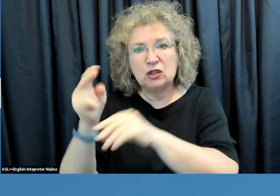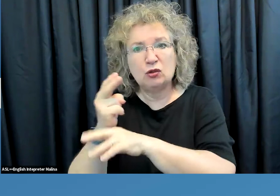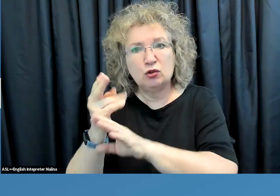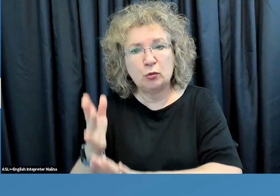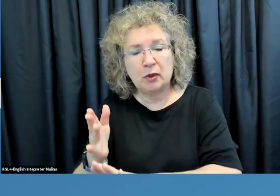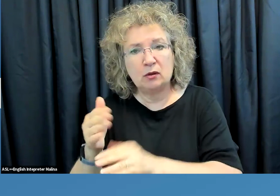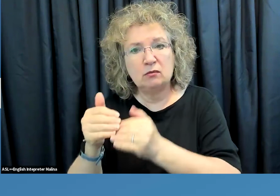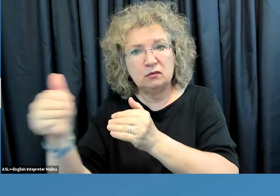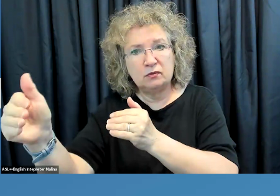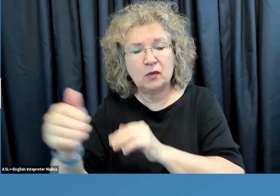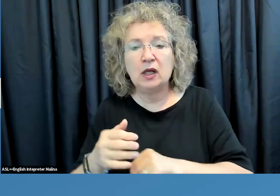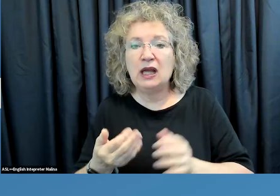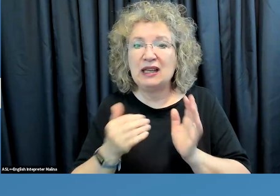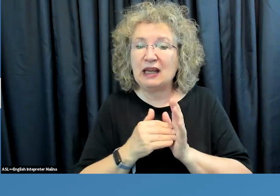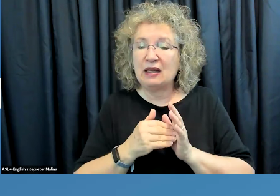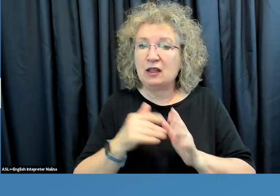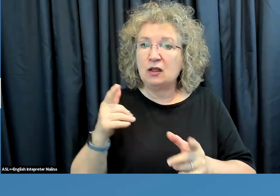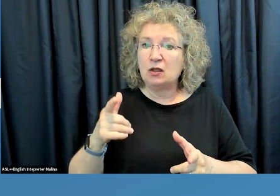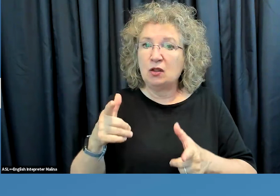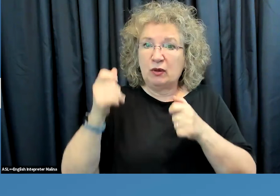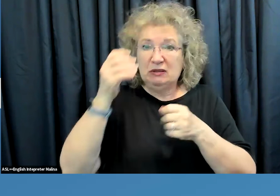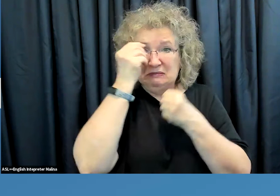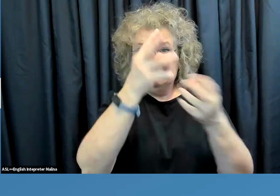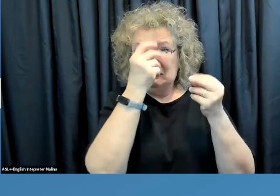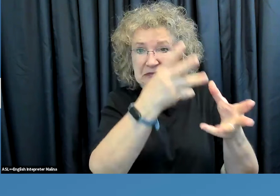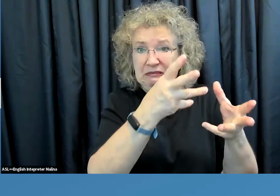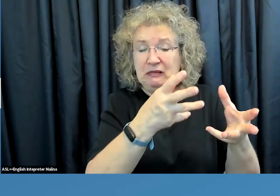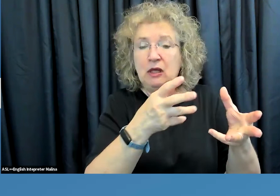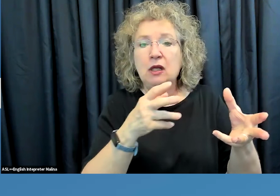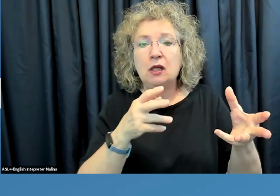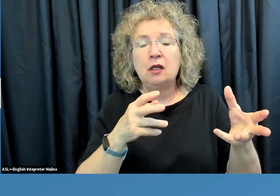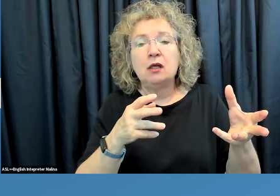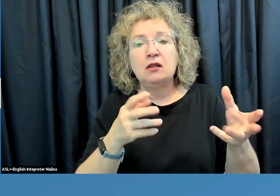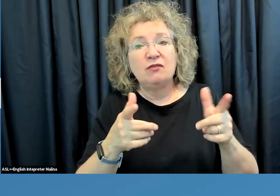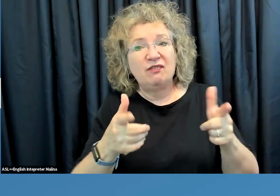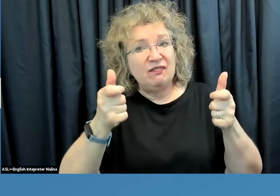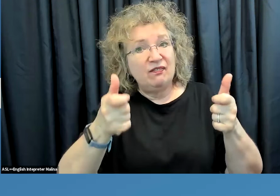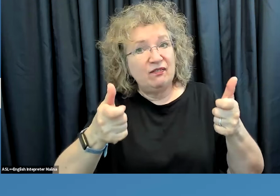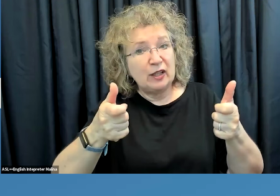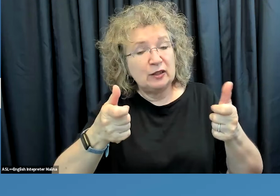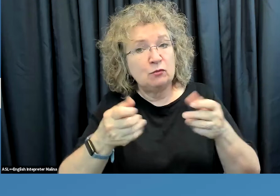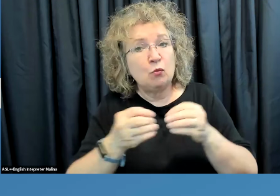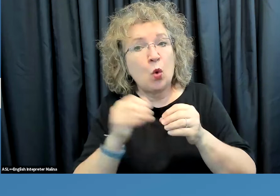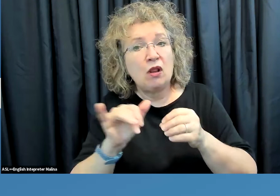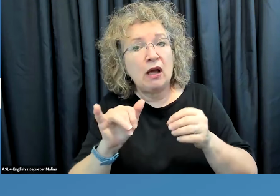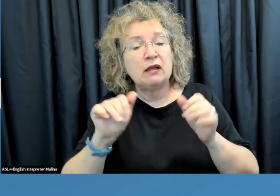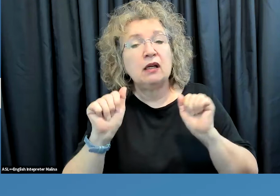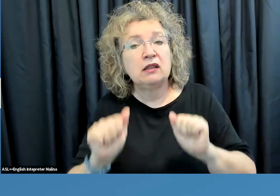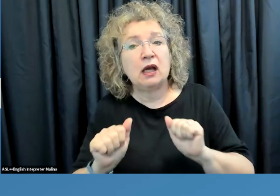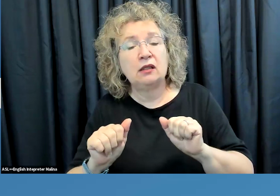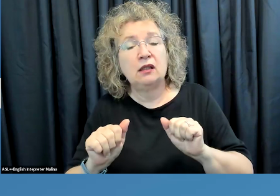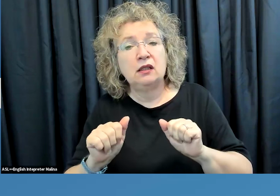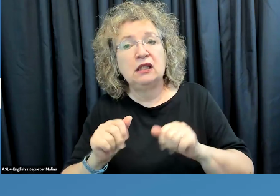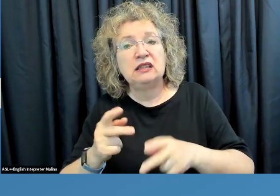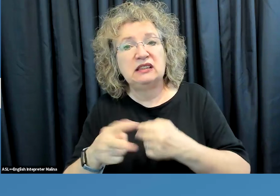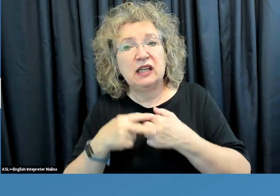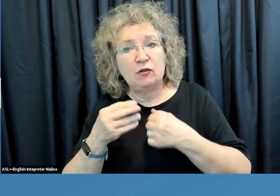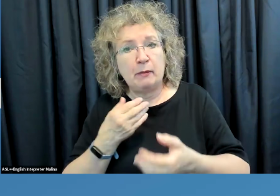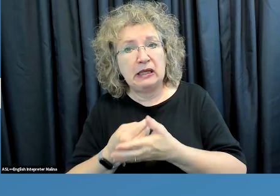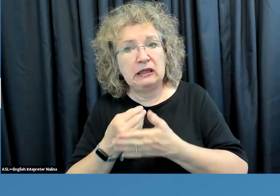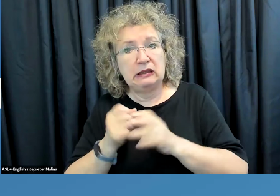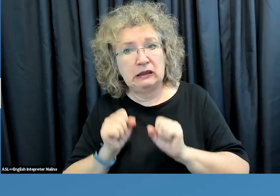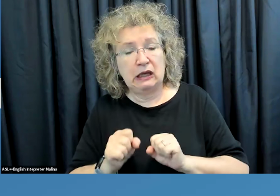likely it is that you will benefit financially. Finally, keep in mind, if you're a victim of a